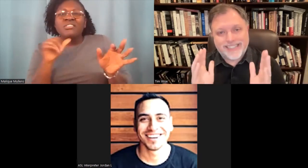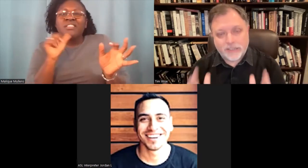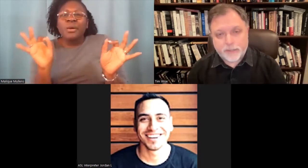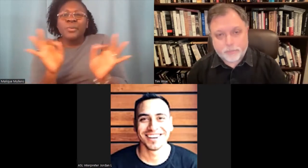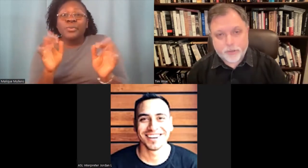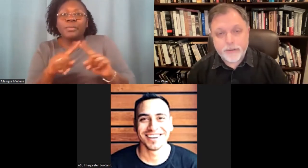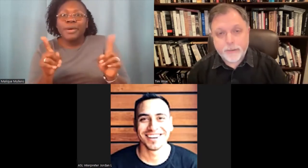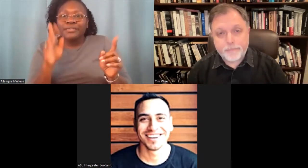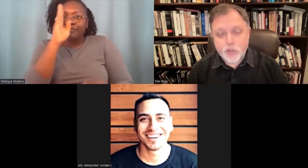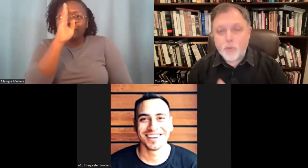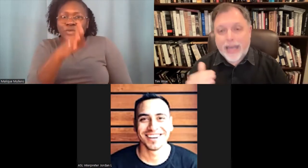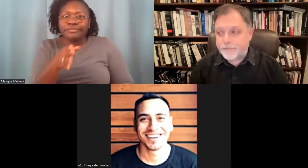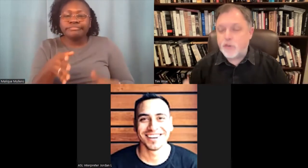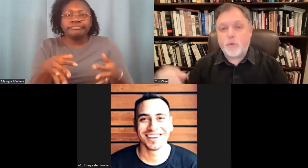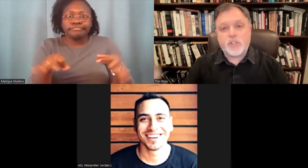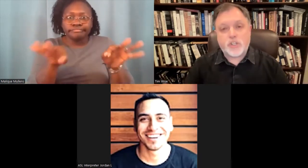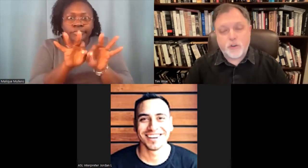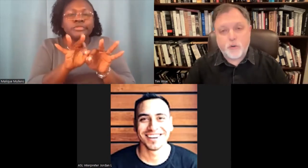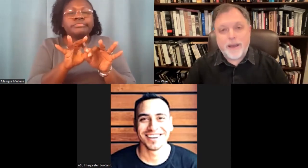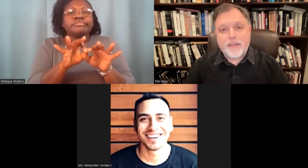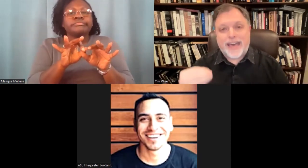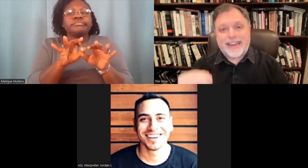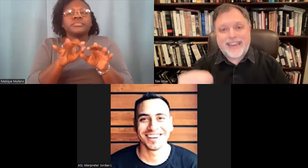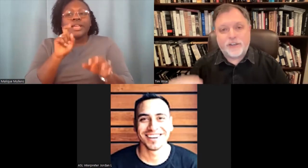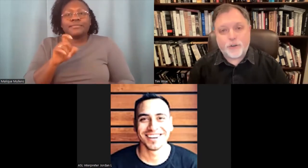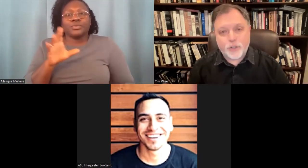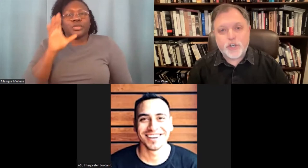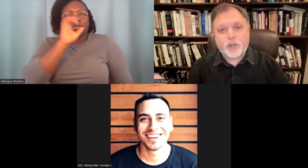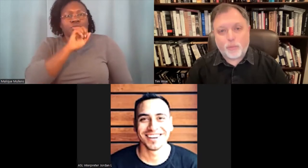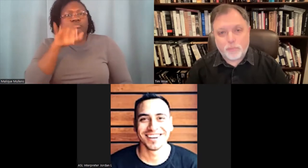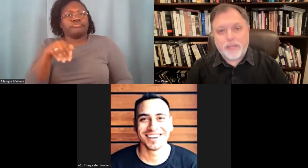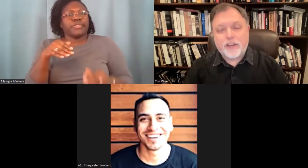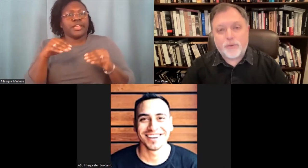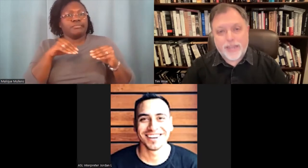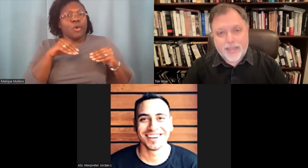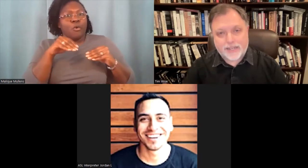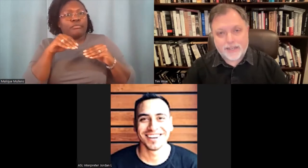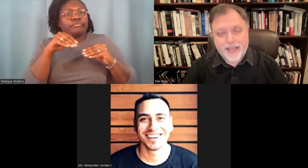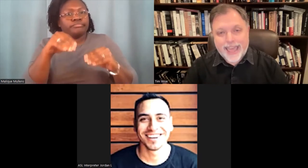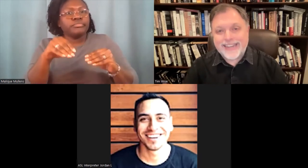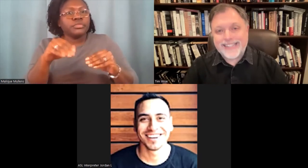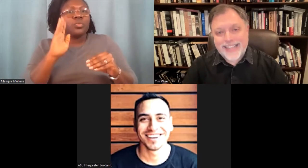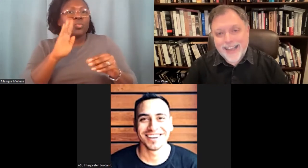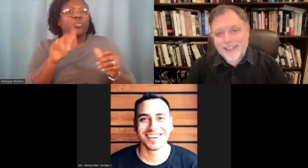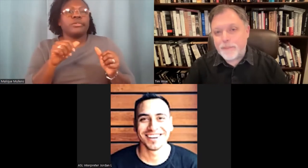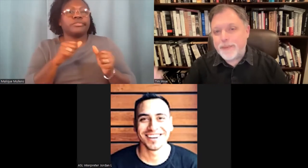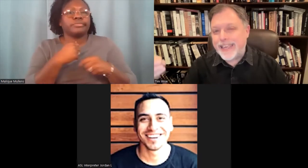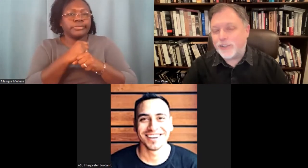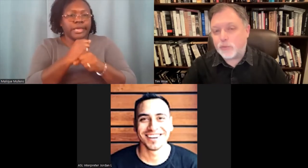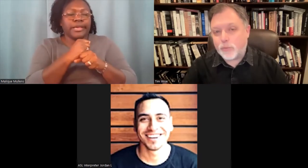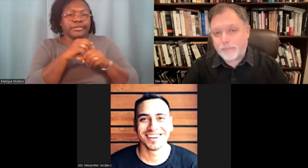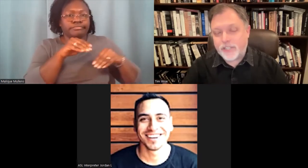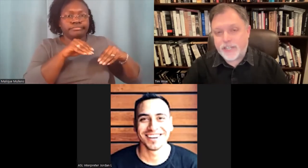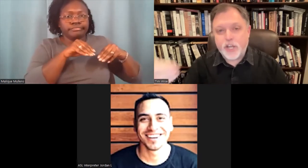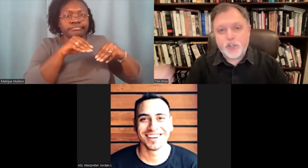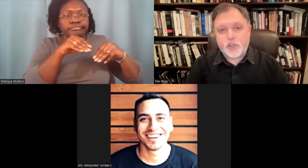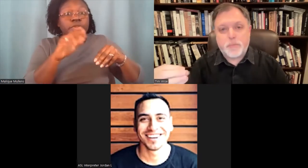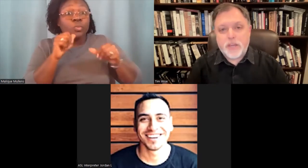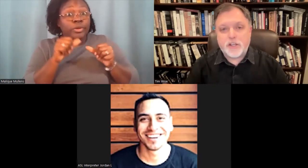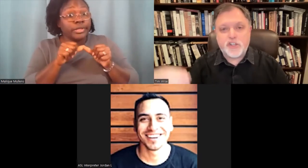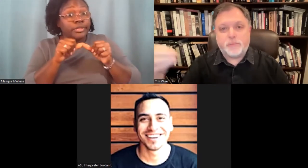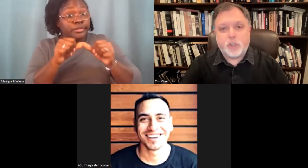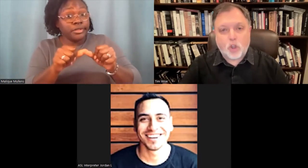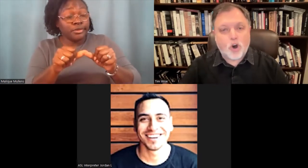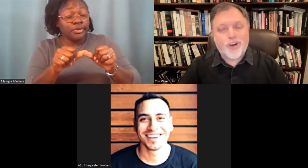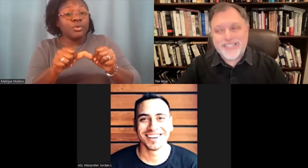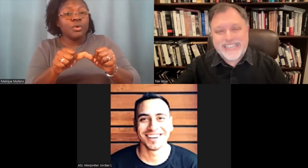but deliberate, you have to assume that an inertia will be created. And it's not going to be interrupted just